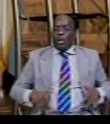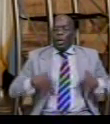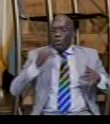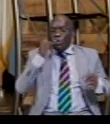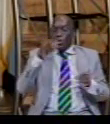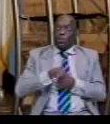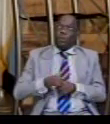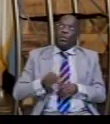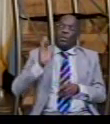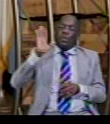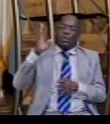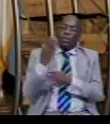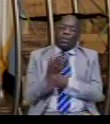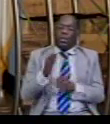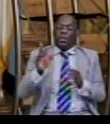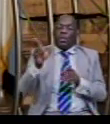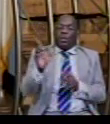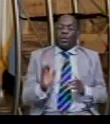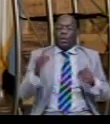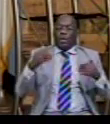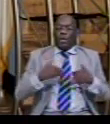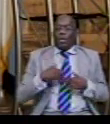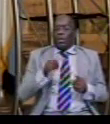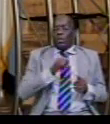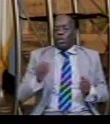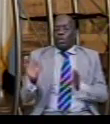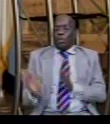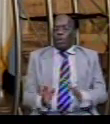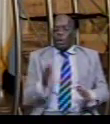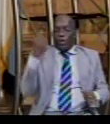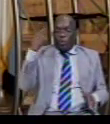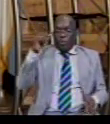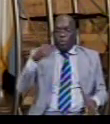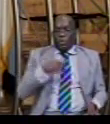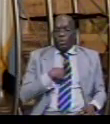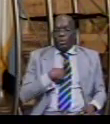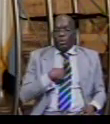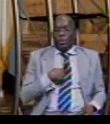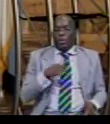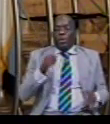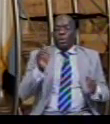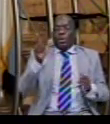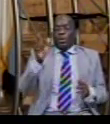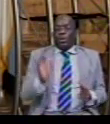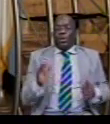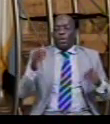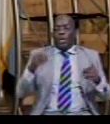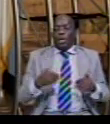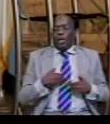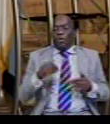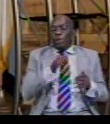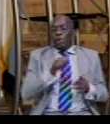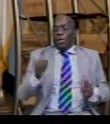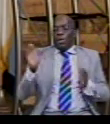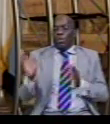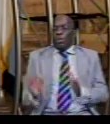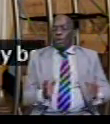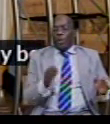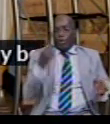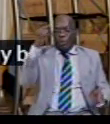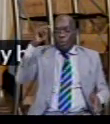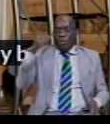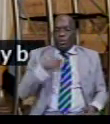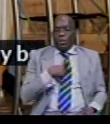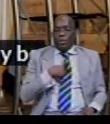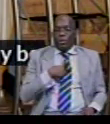has got a plan for me. Are you singing? God has got a plan for me,